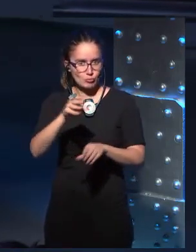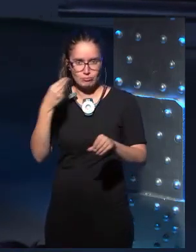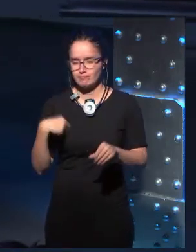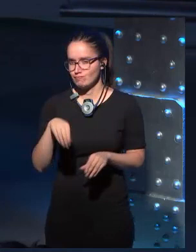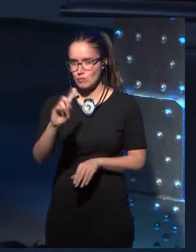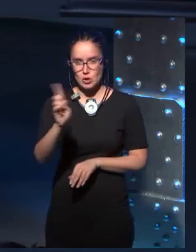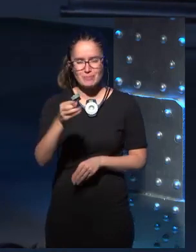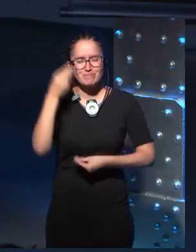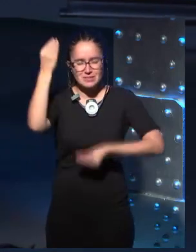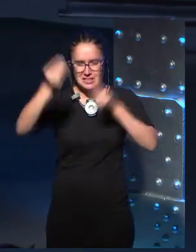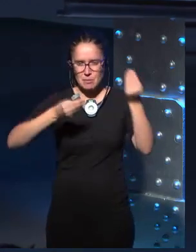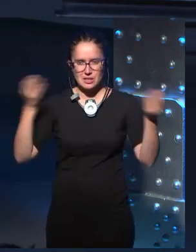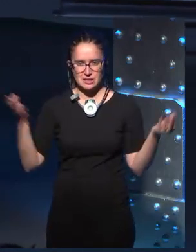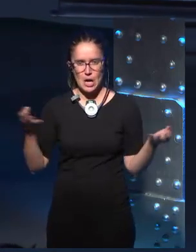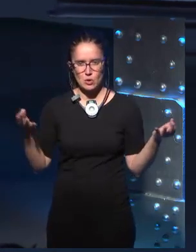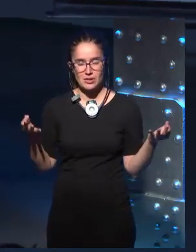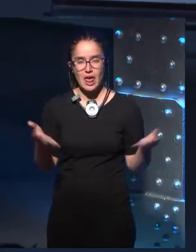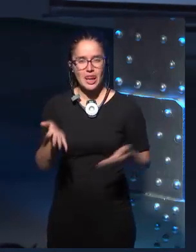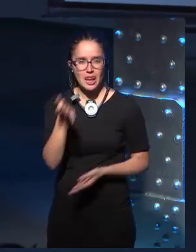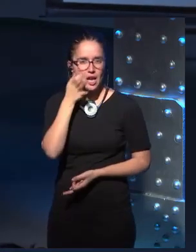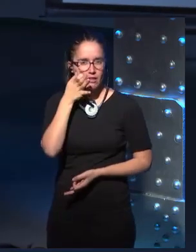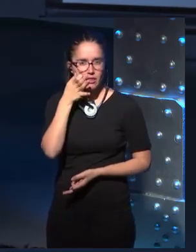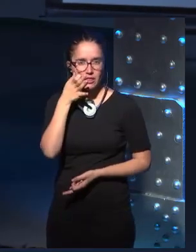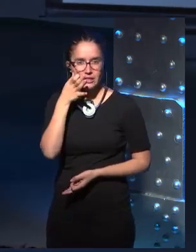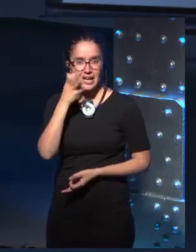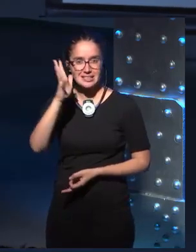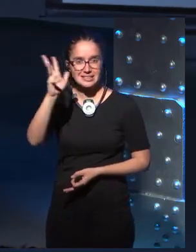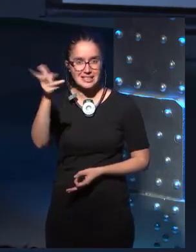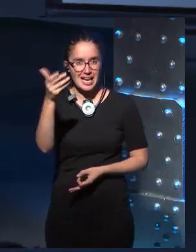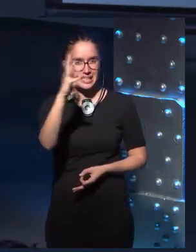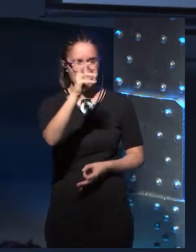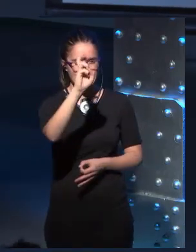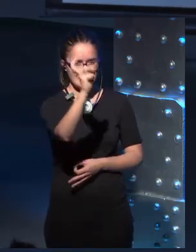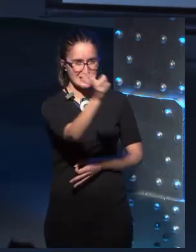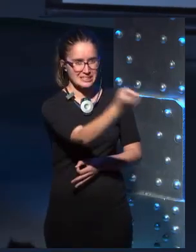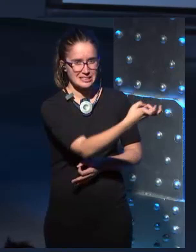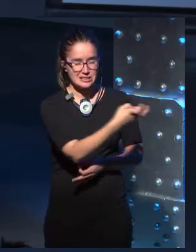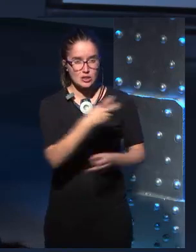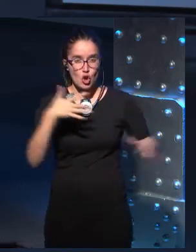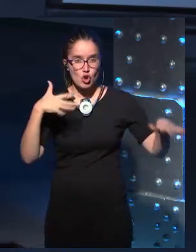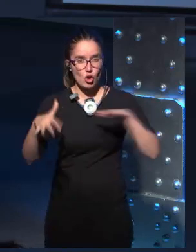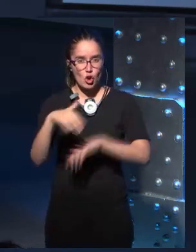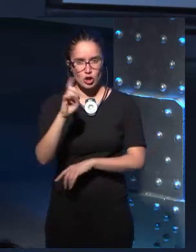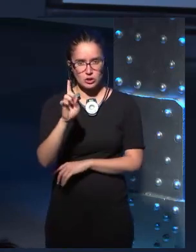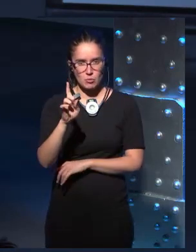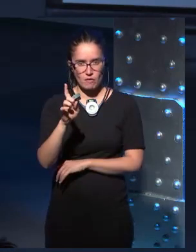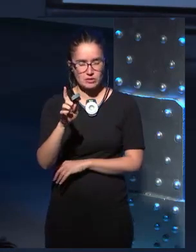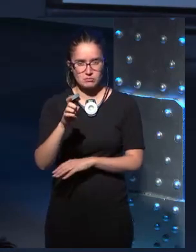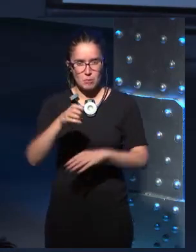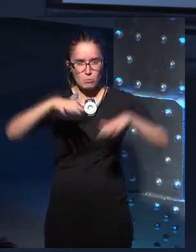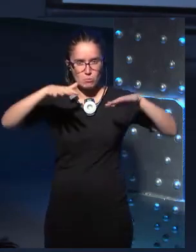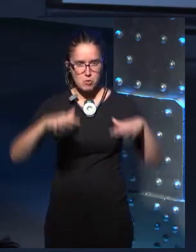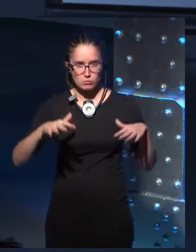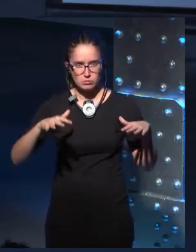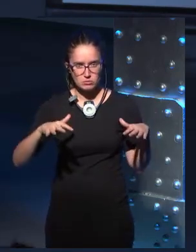is that actually the galaxies, they are not moving at all.